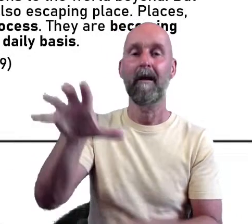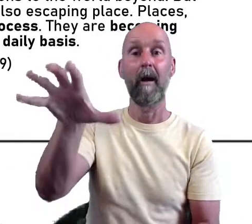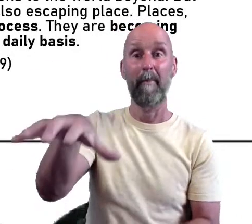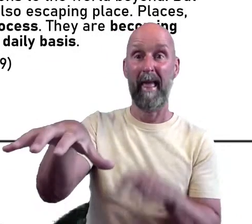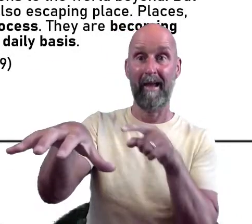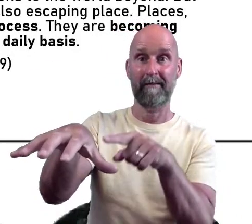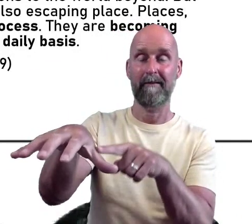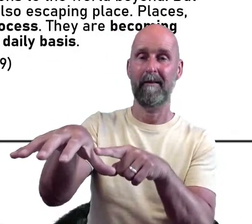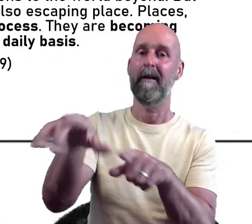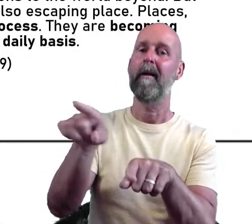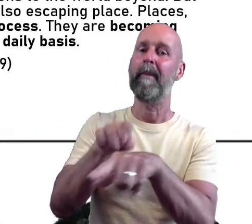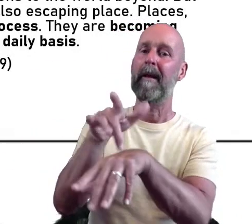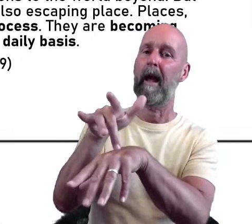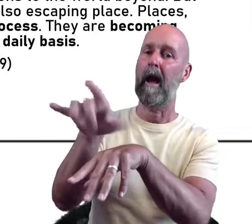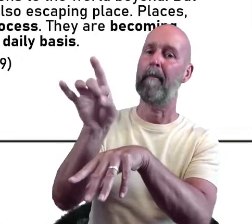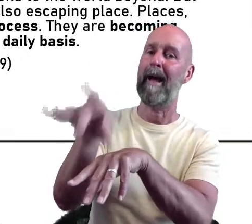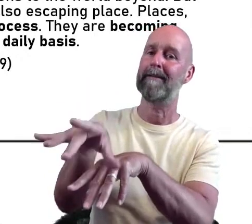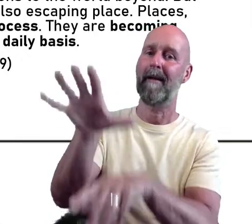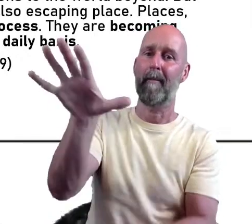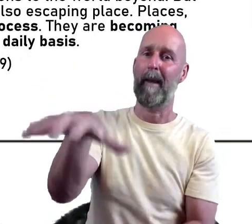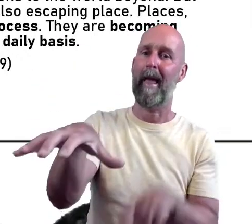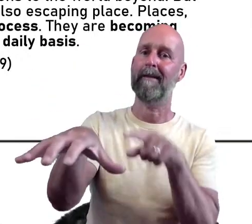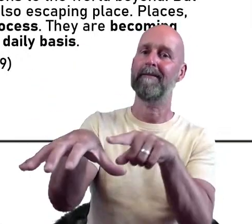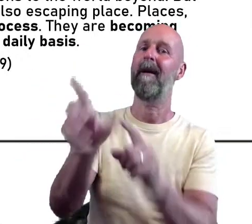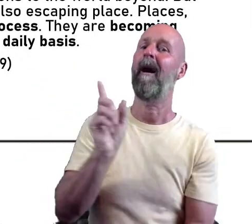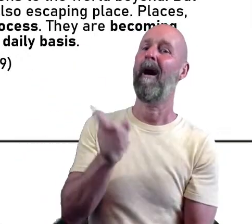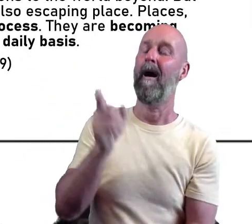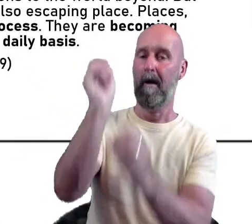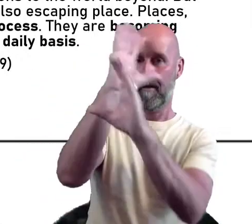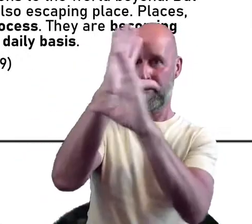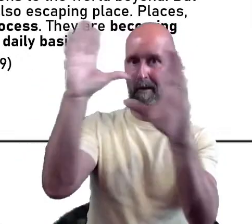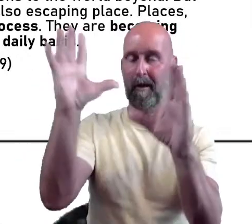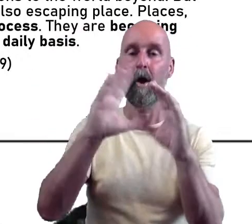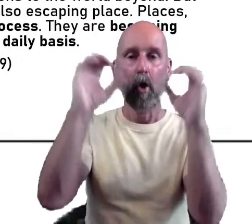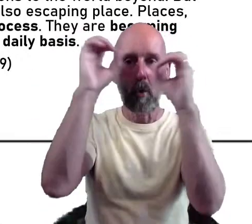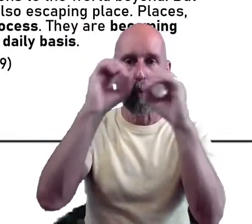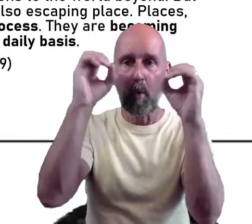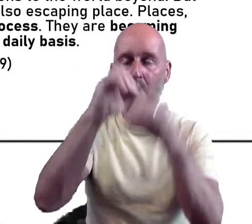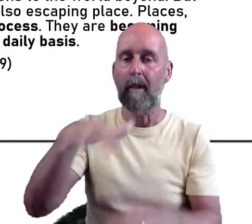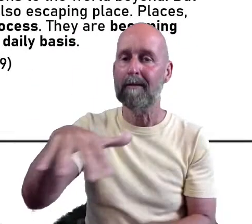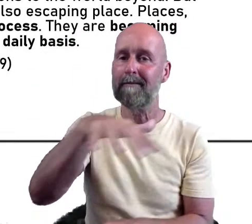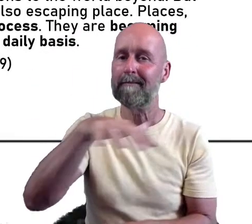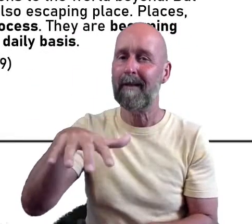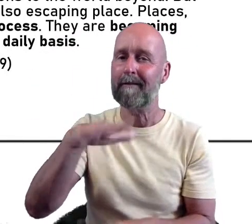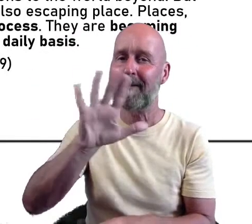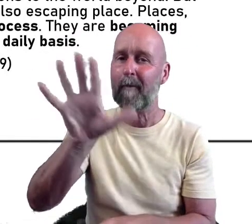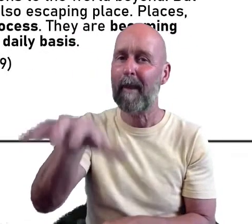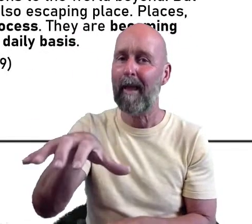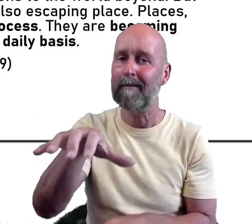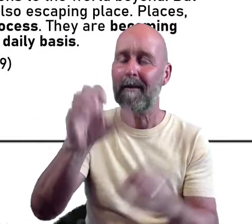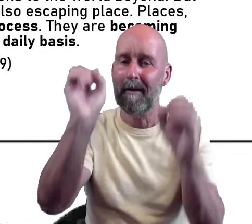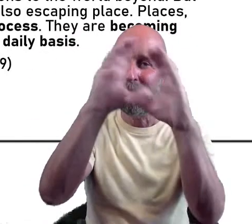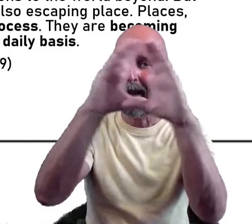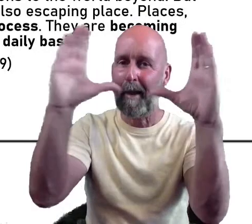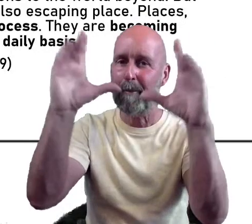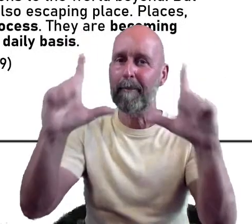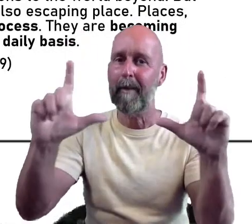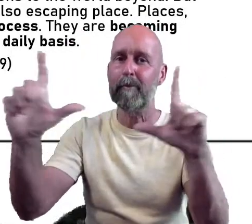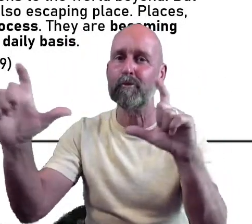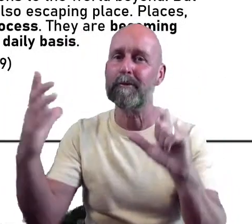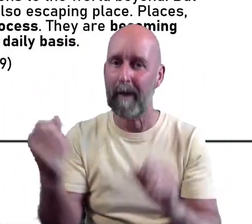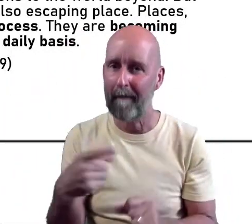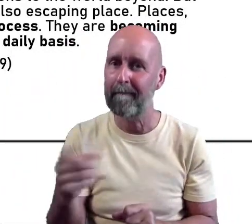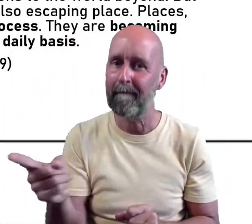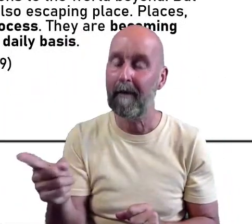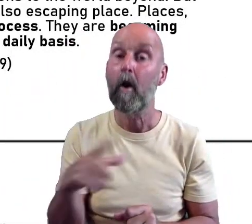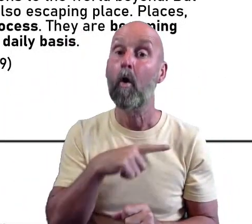of place. And why do we think of them like that? Like if you Google sense of place, often you see these kind of images of abandoned places. And I think it's because they